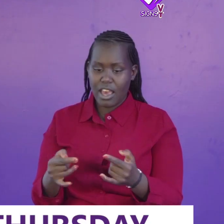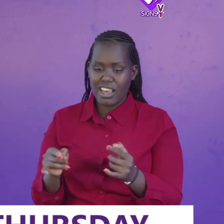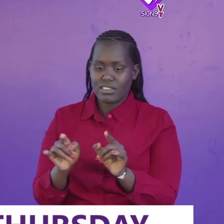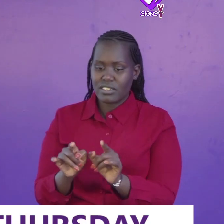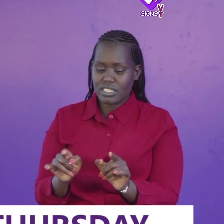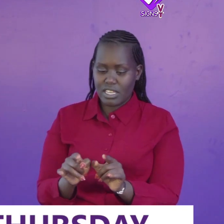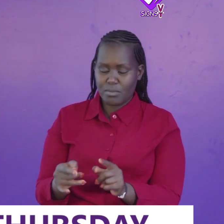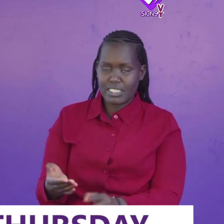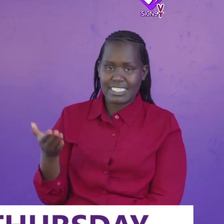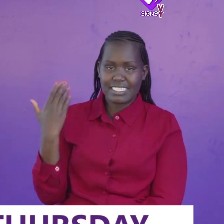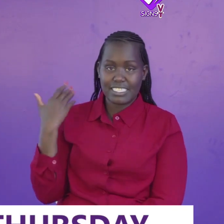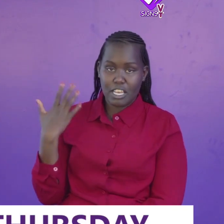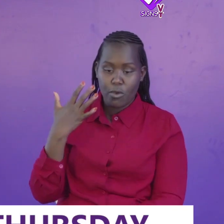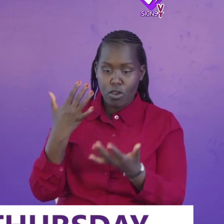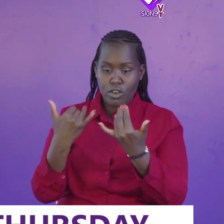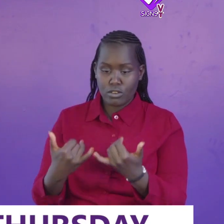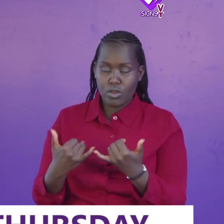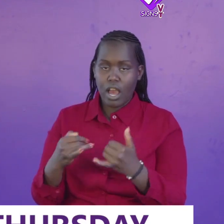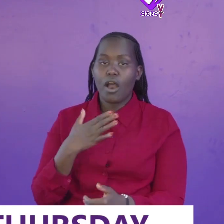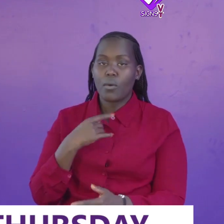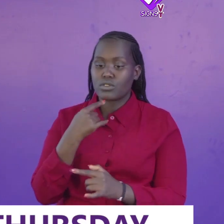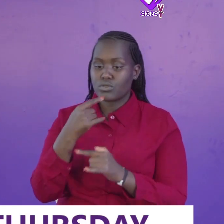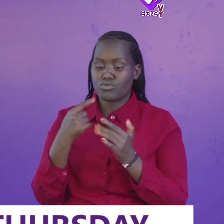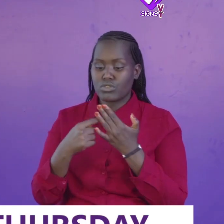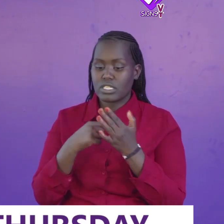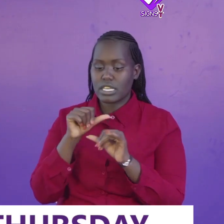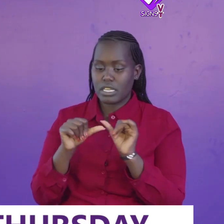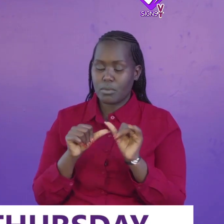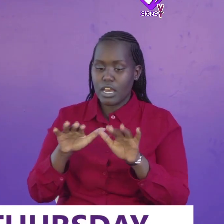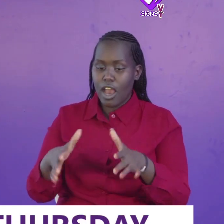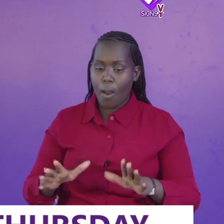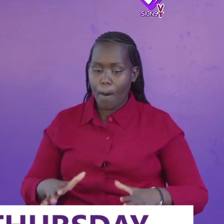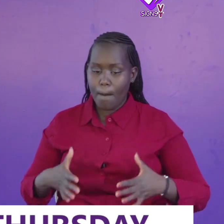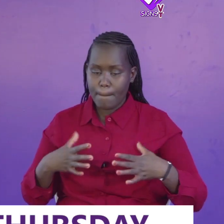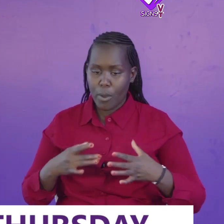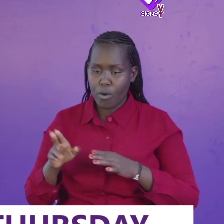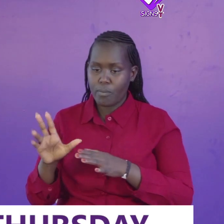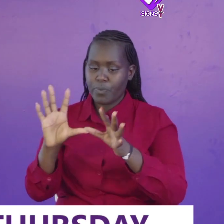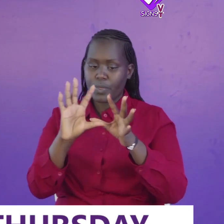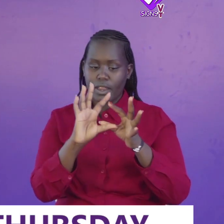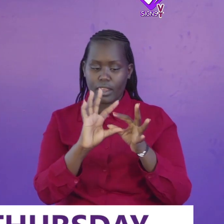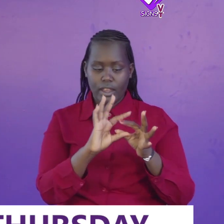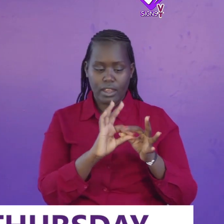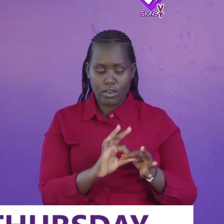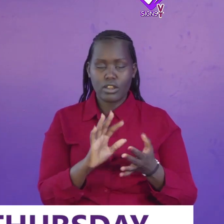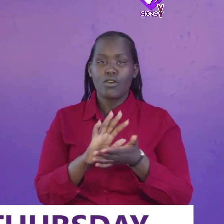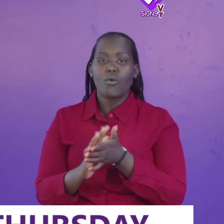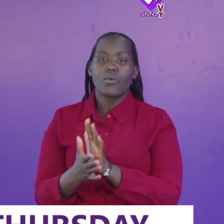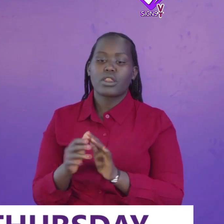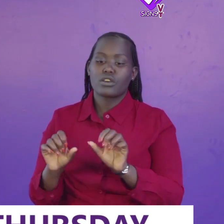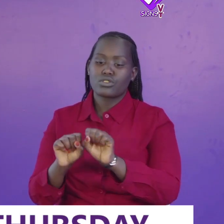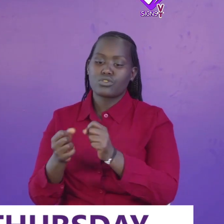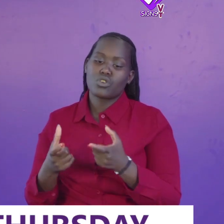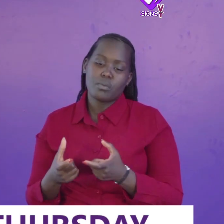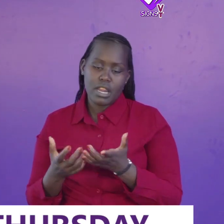zama za kale. So leo nataka tuongelele how people used to connect hizo zamani za kale without social media. Unajua sasa